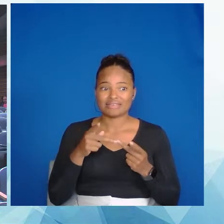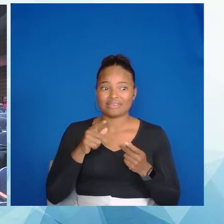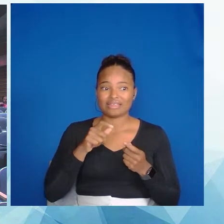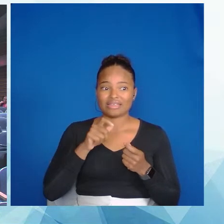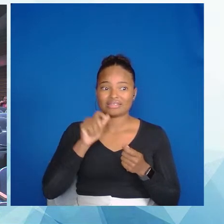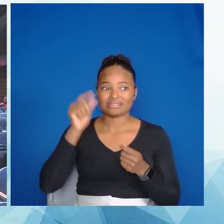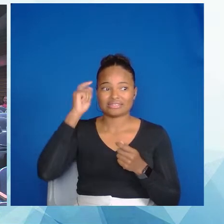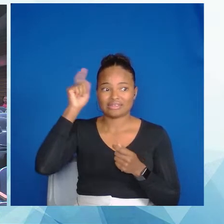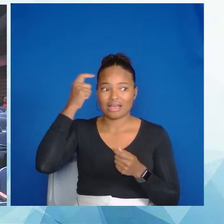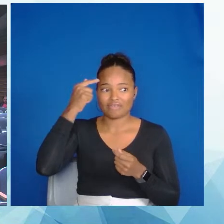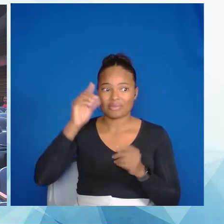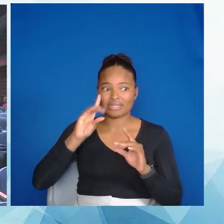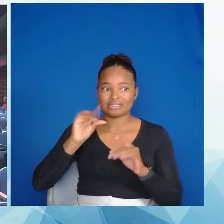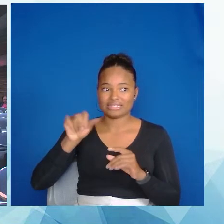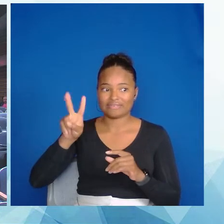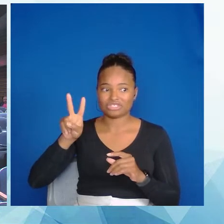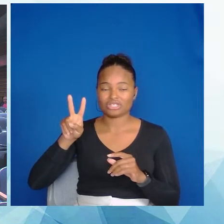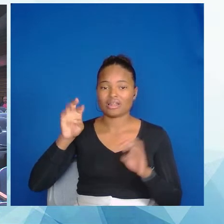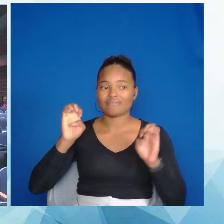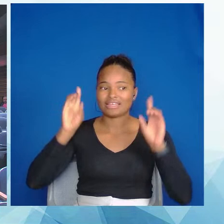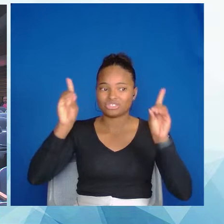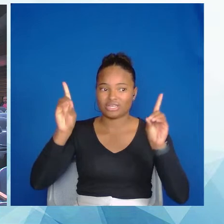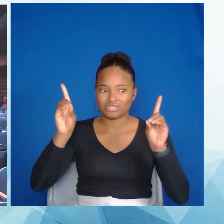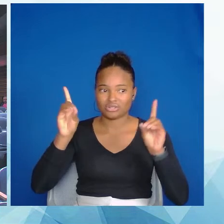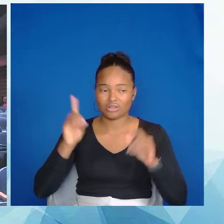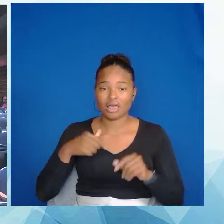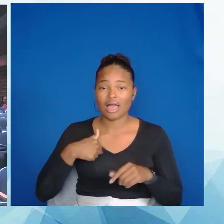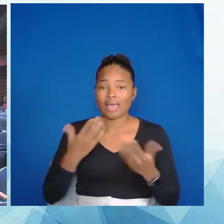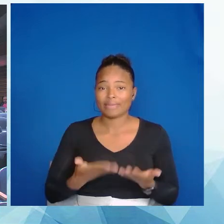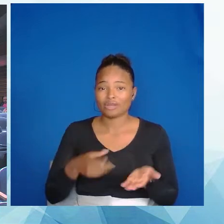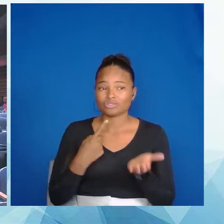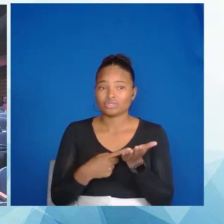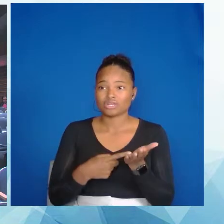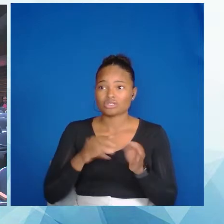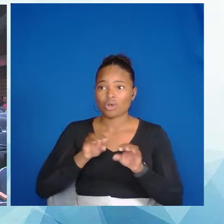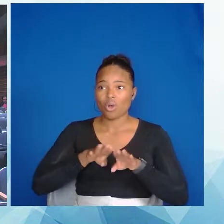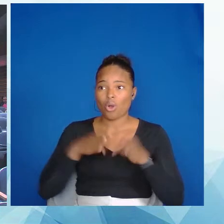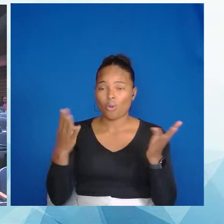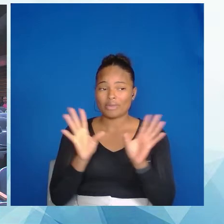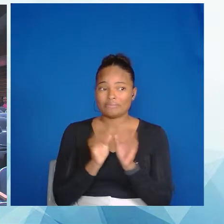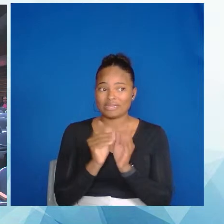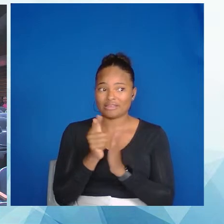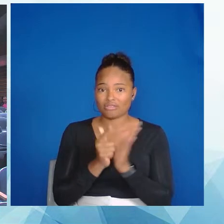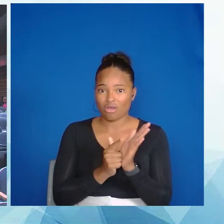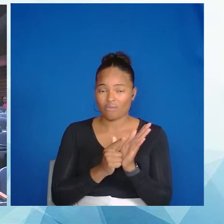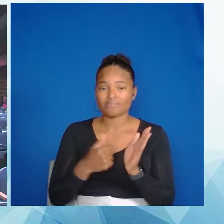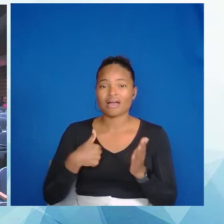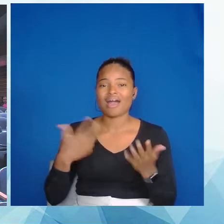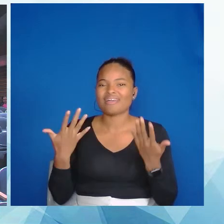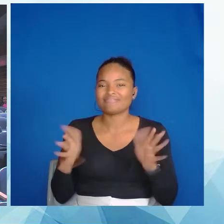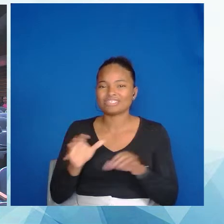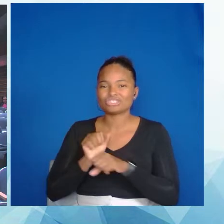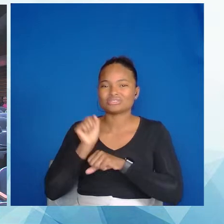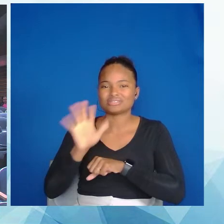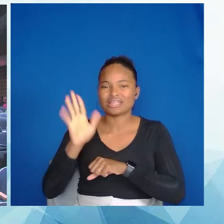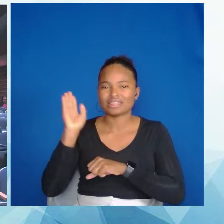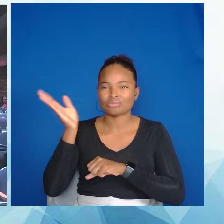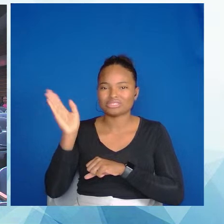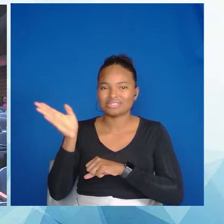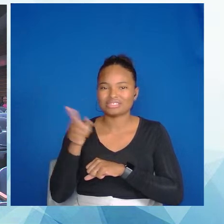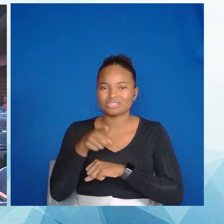today to talk to you about the open meeting law. I did send a presentation, so you should have something